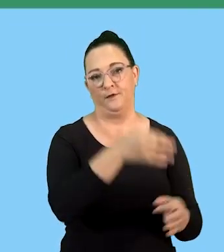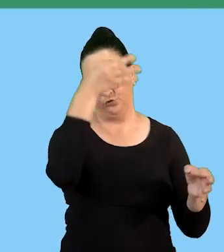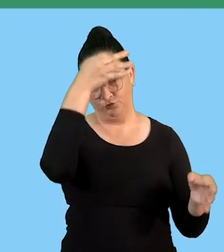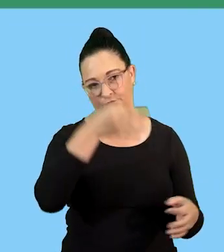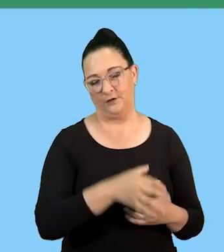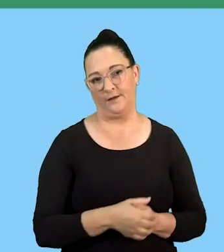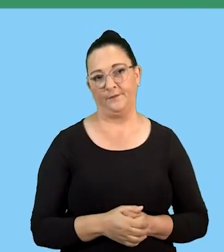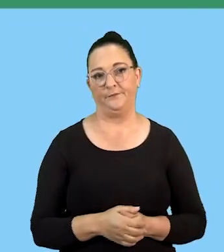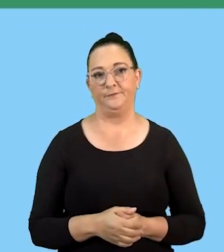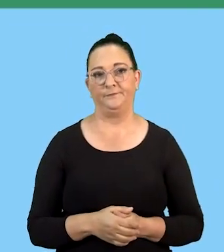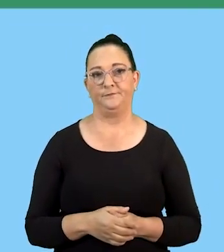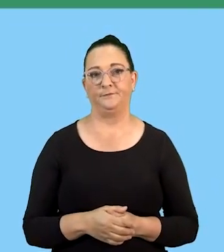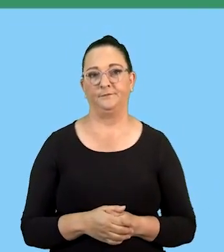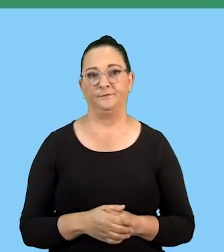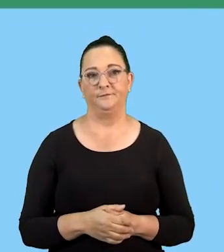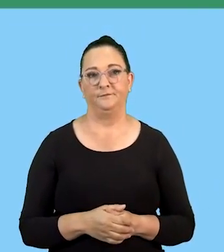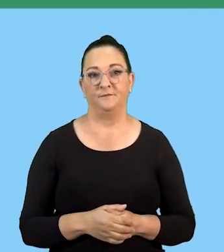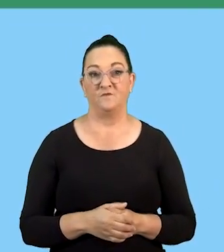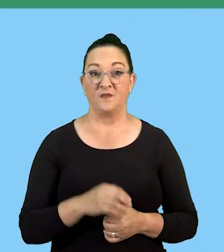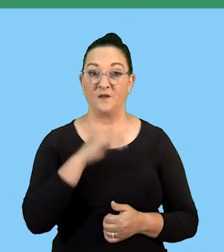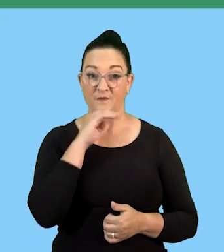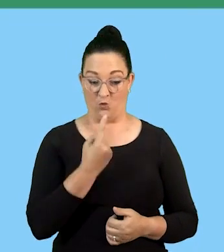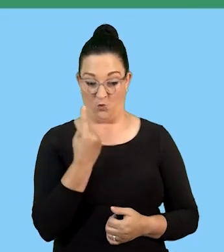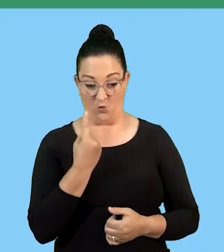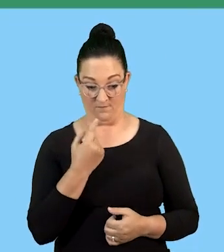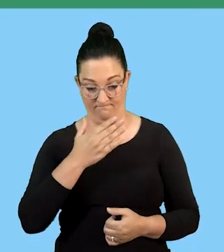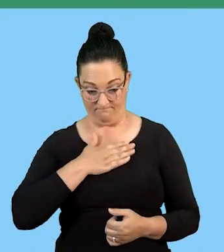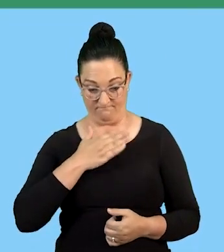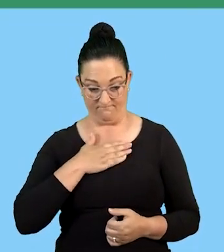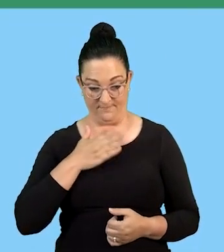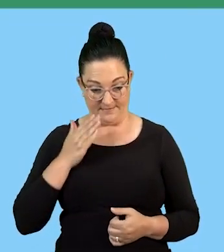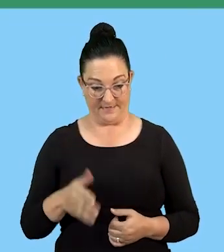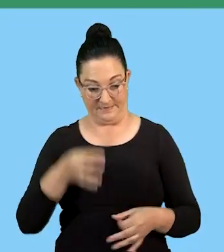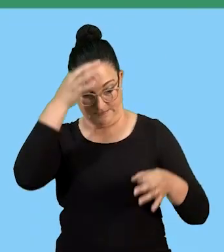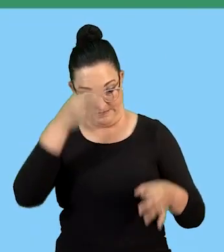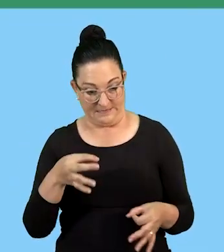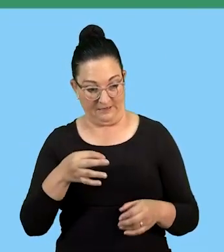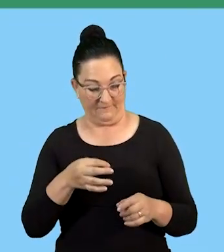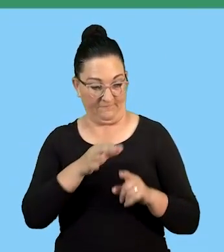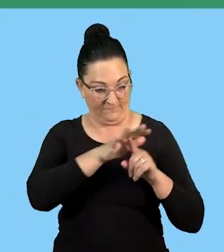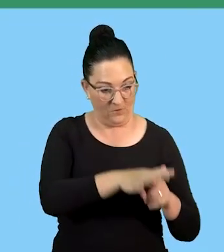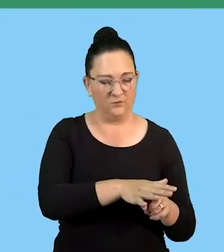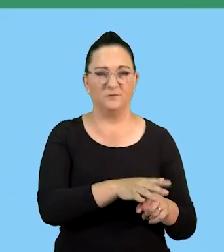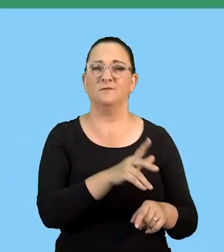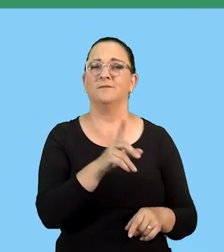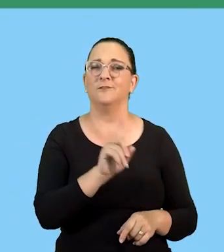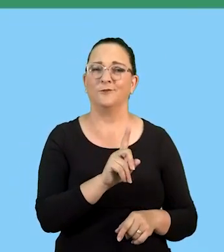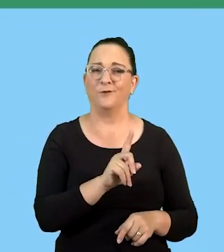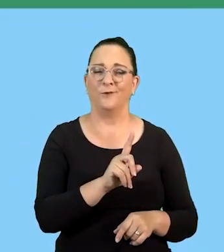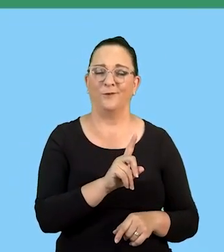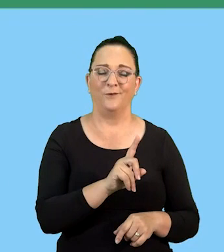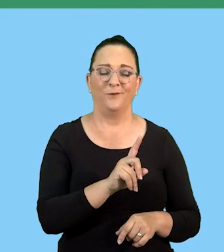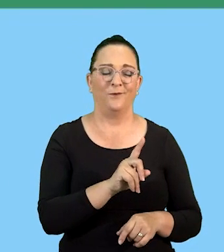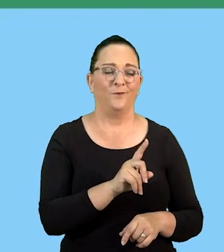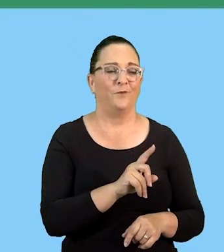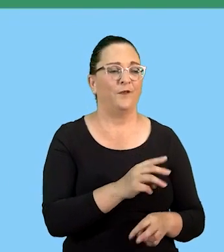of the workplace forum is to prevent or reduce one-sided decision making by employers that will affect employees. So it says